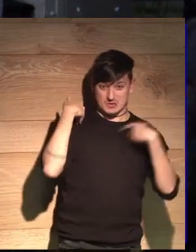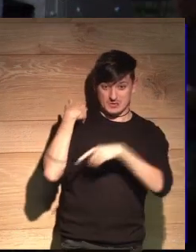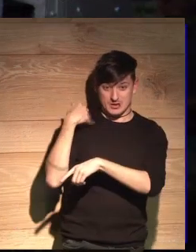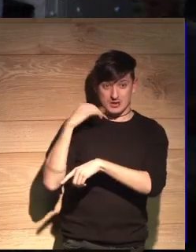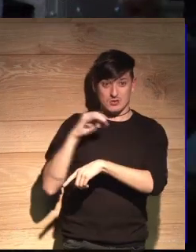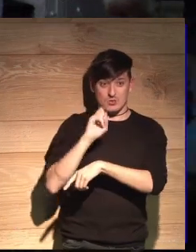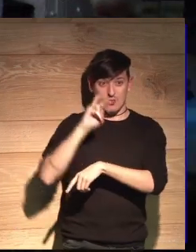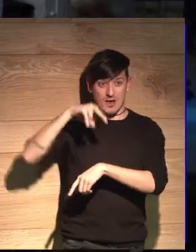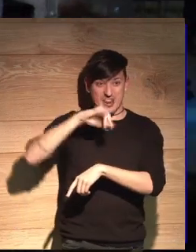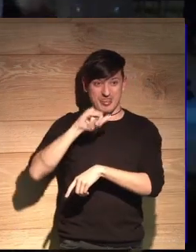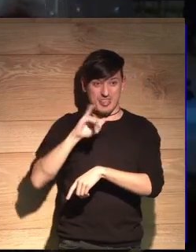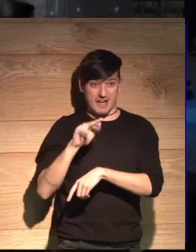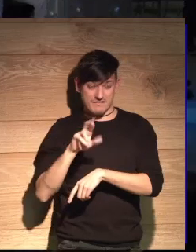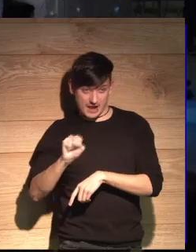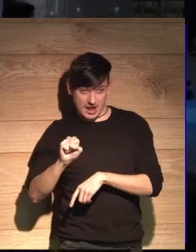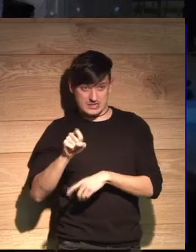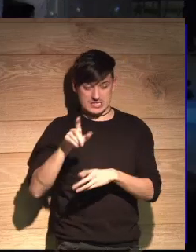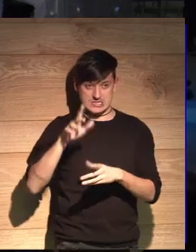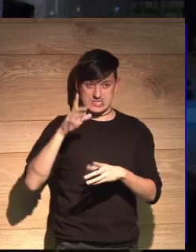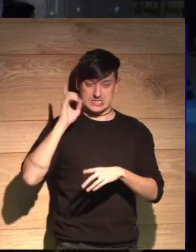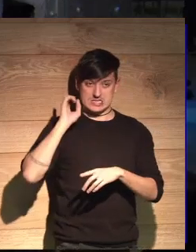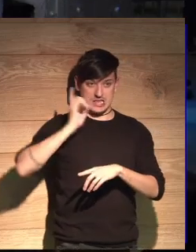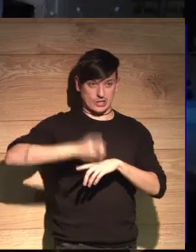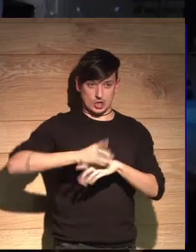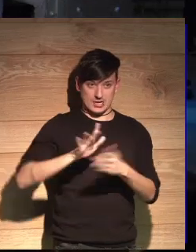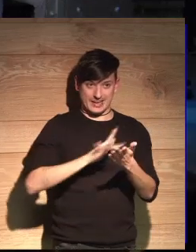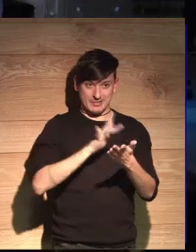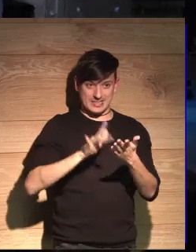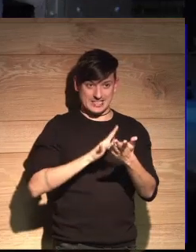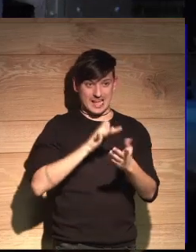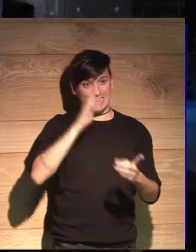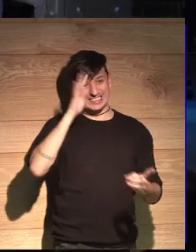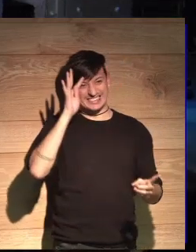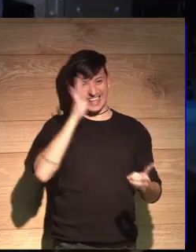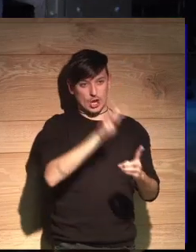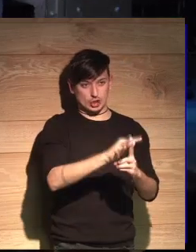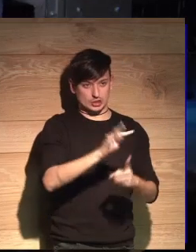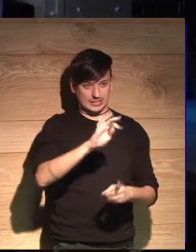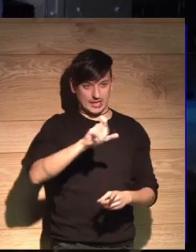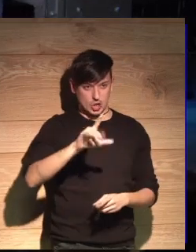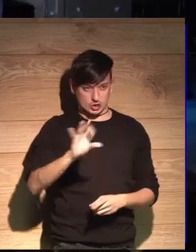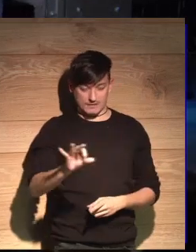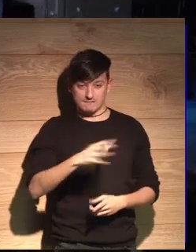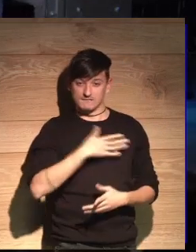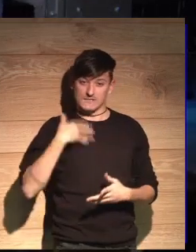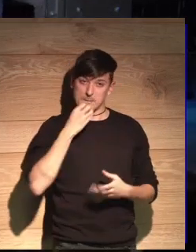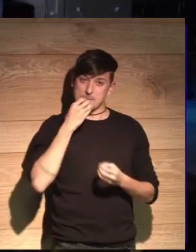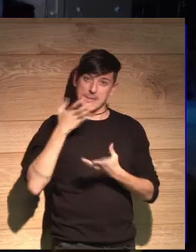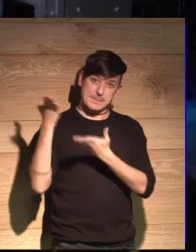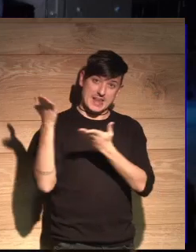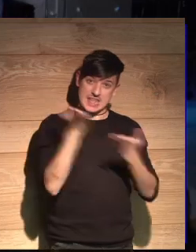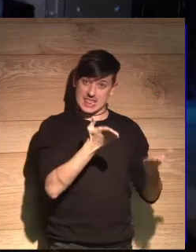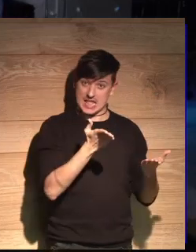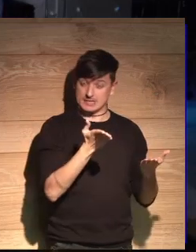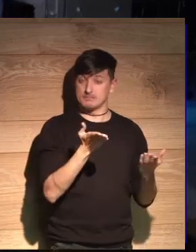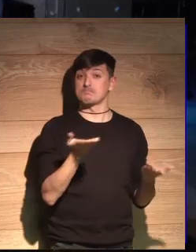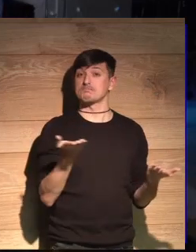and I'm here with Juan Safra, who's Telos magazine manager. And I would like to welcome you